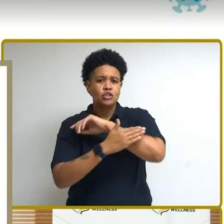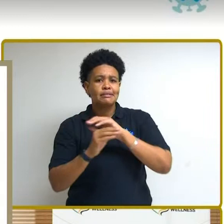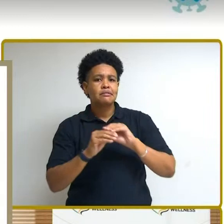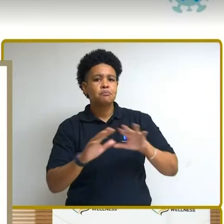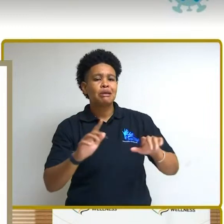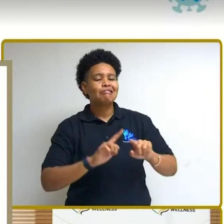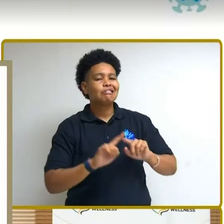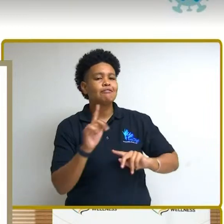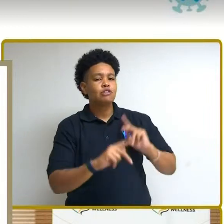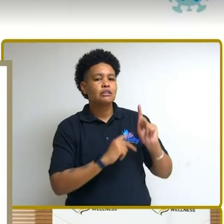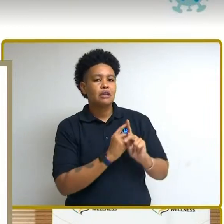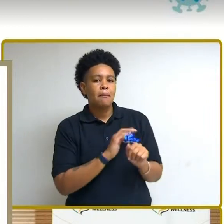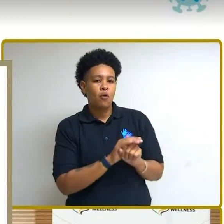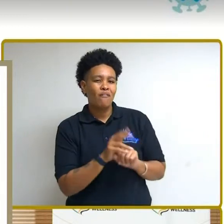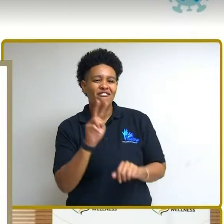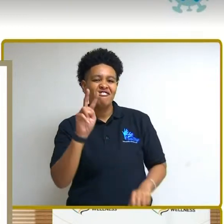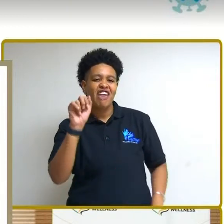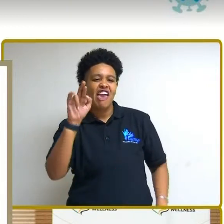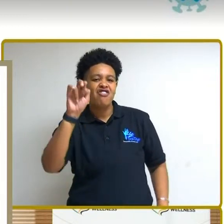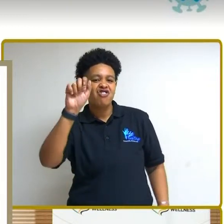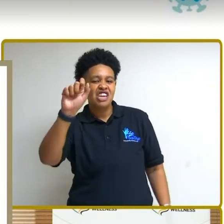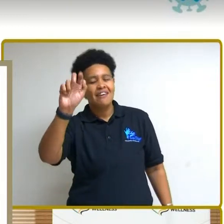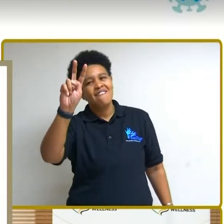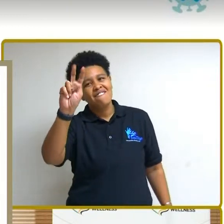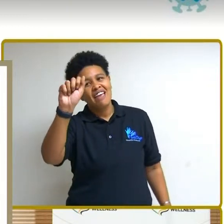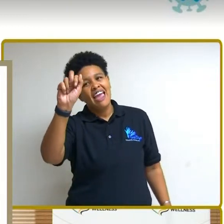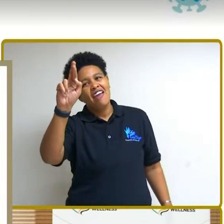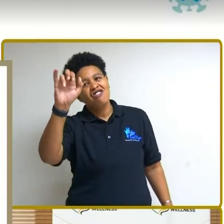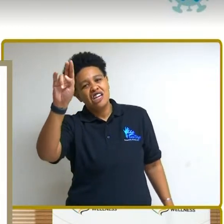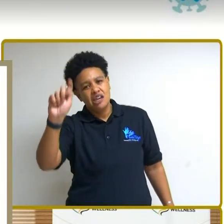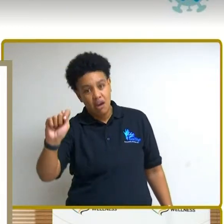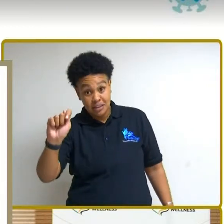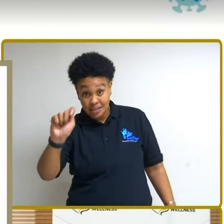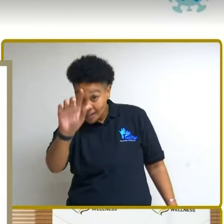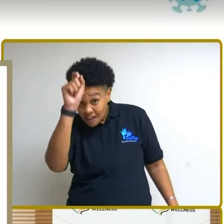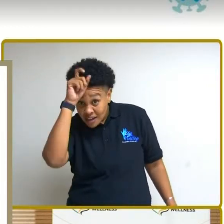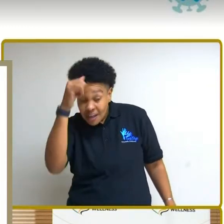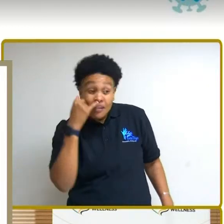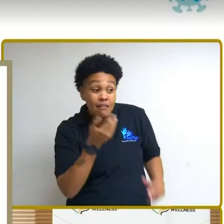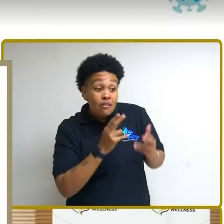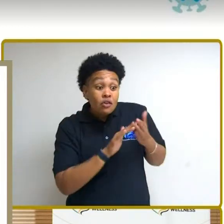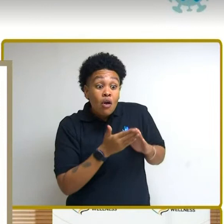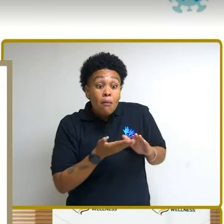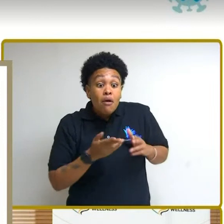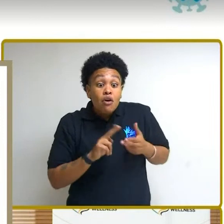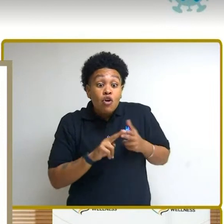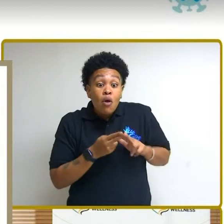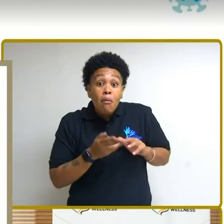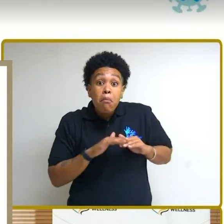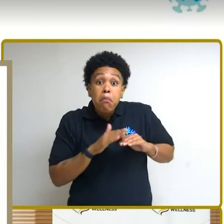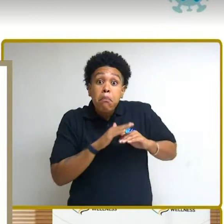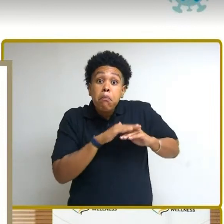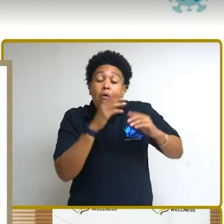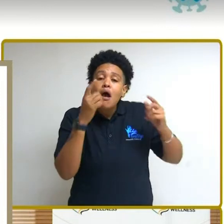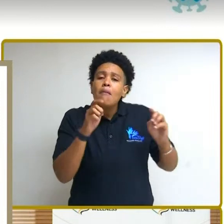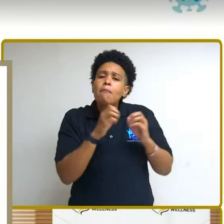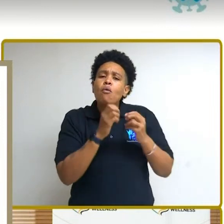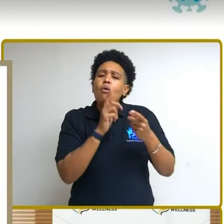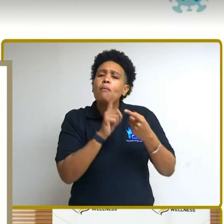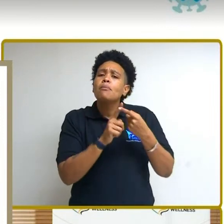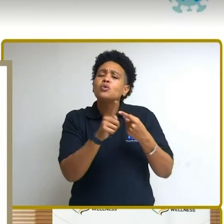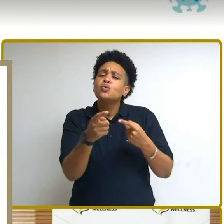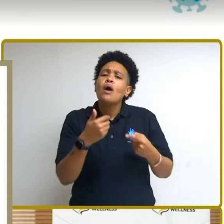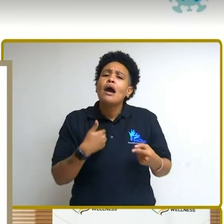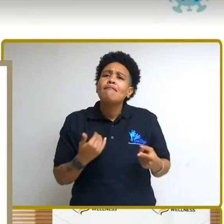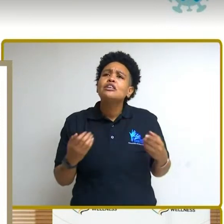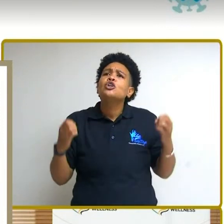but also within country, if our numbers continue to increase, the more positive cases you have is